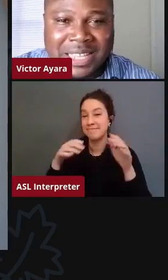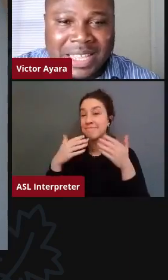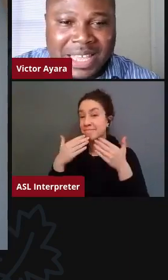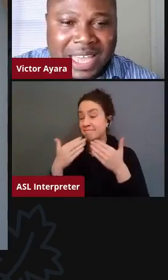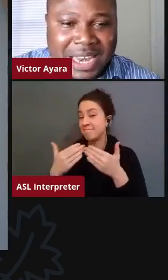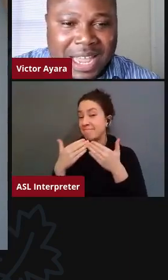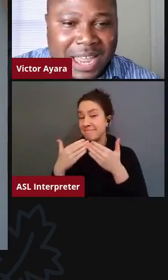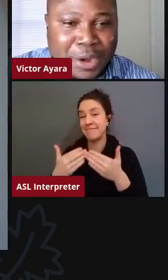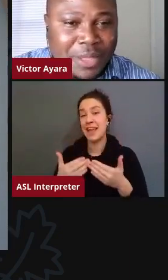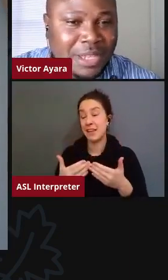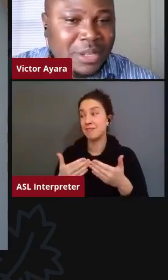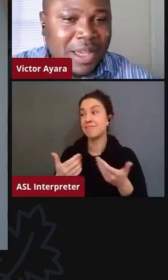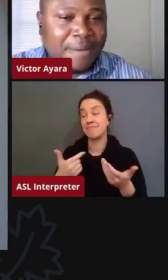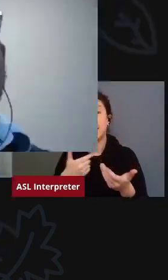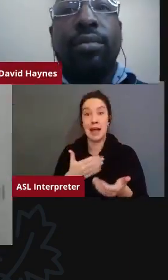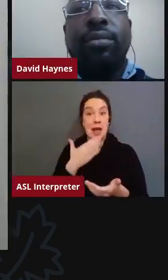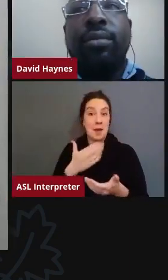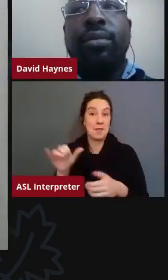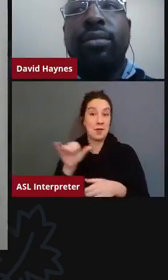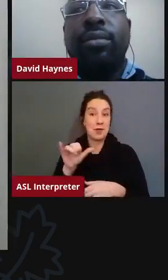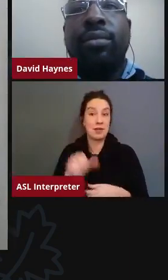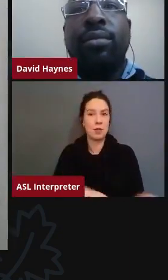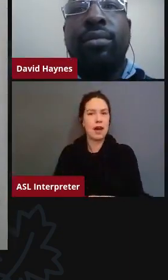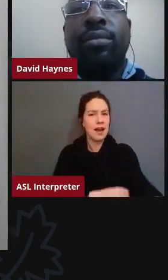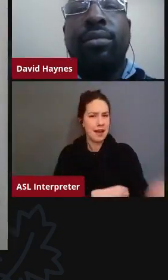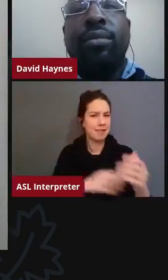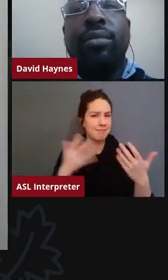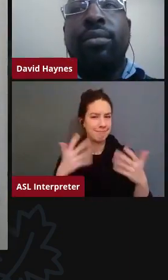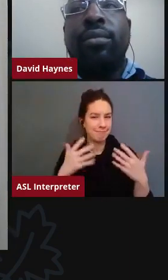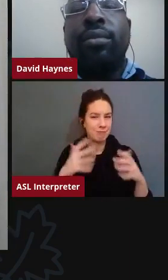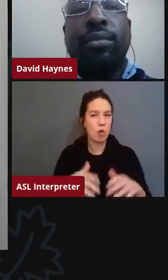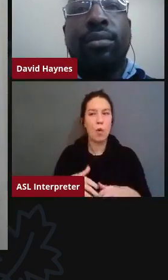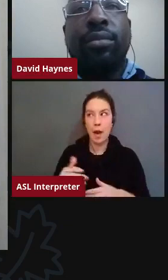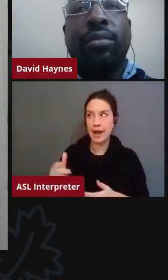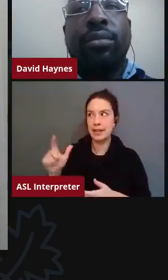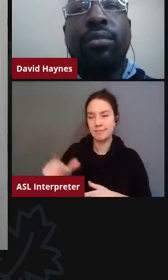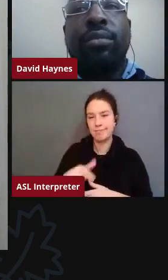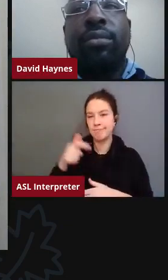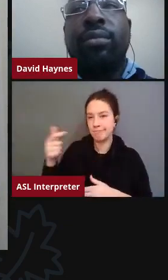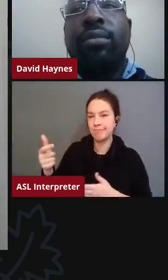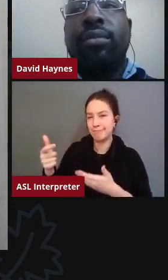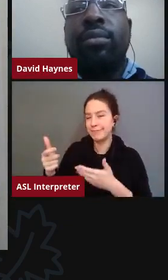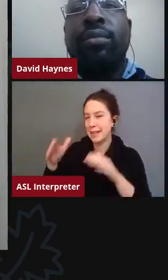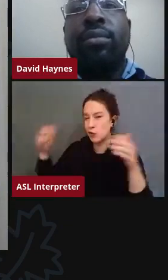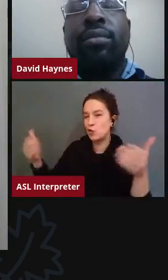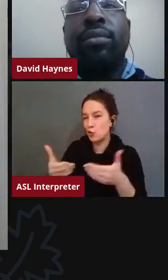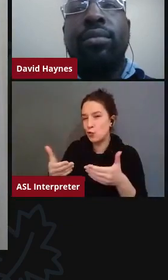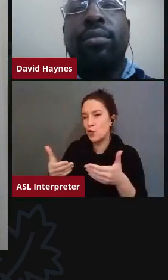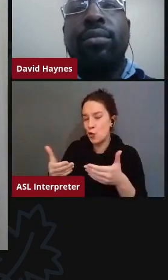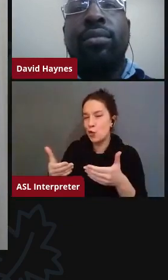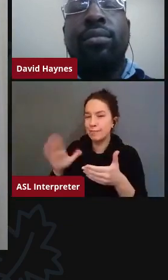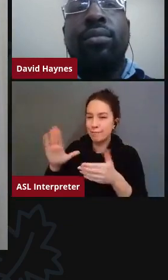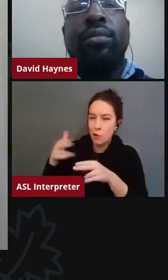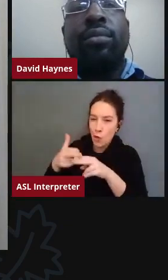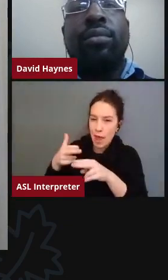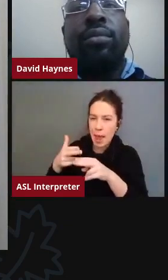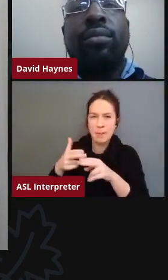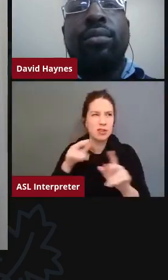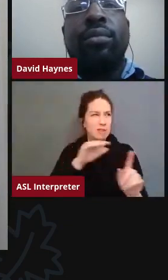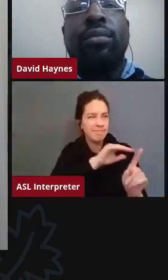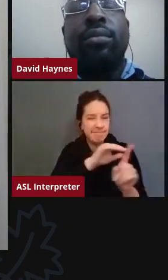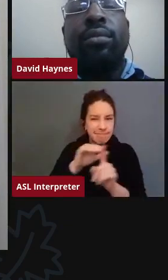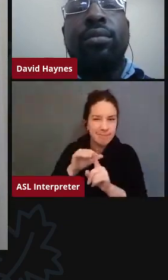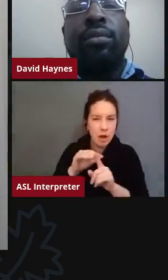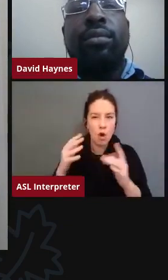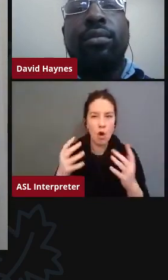asking. And I know that we have already introduced you, and we just want to remind members of our audience that they